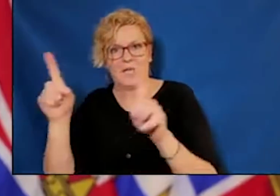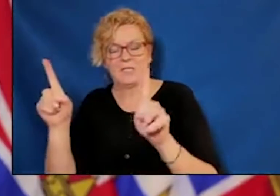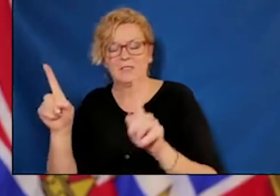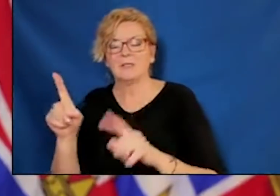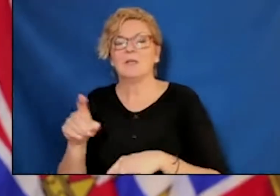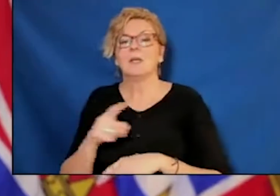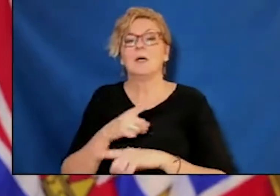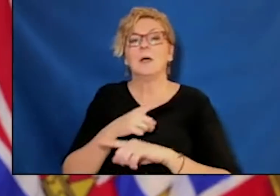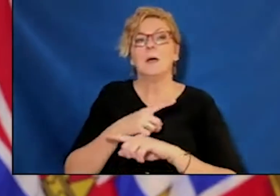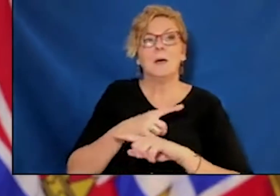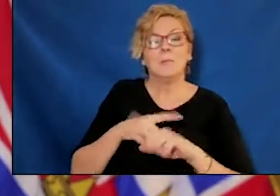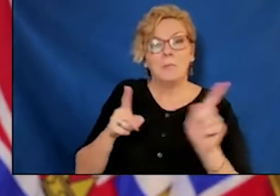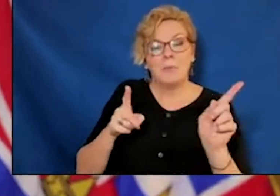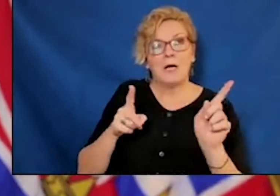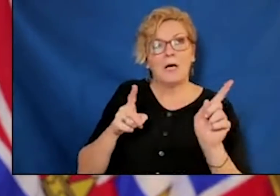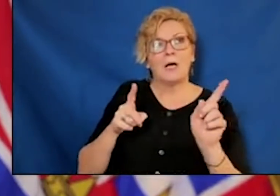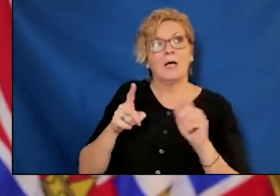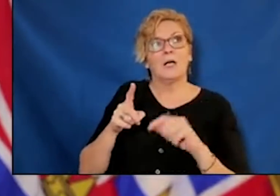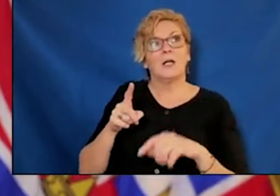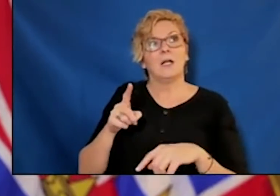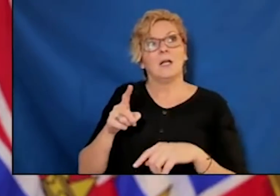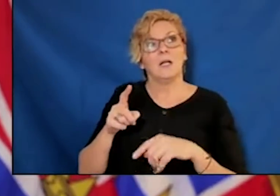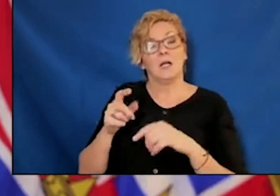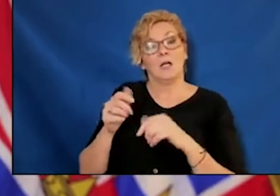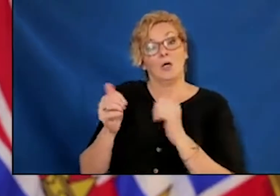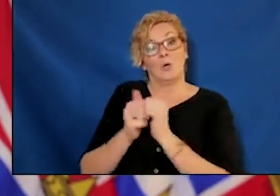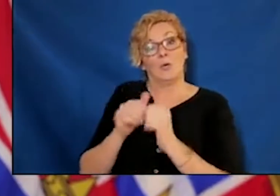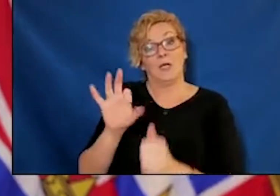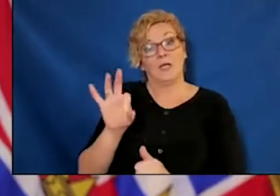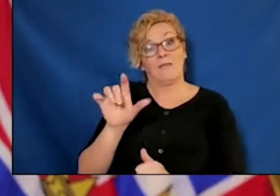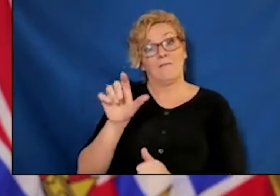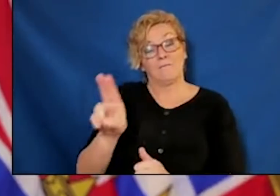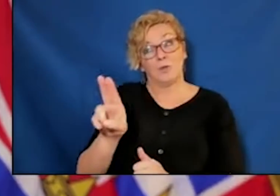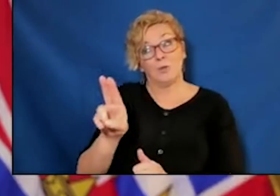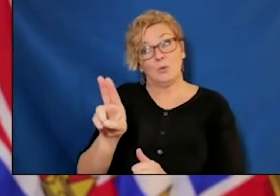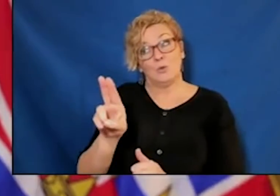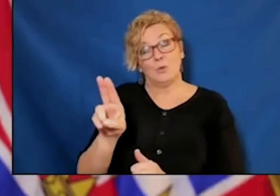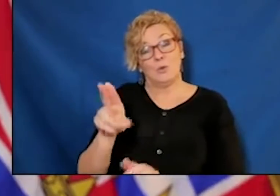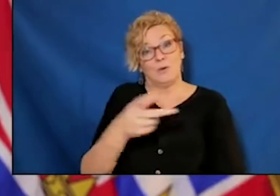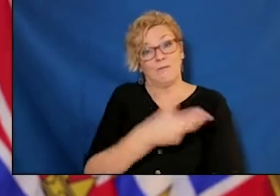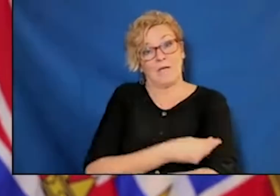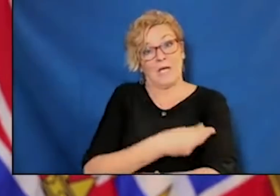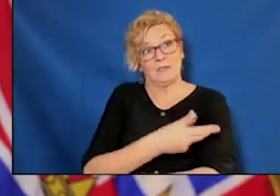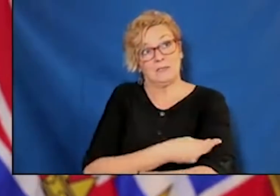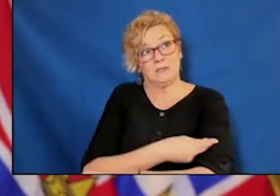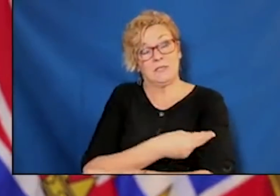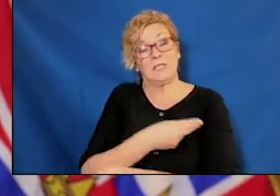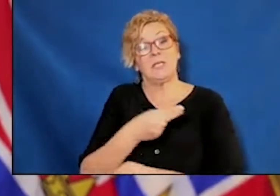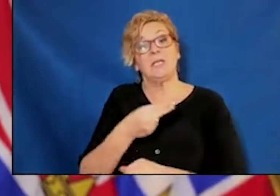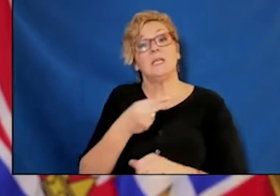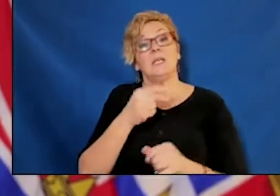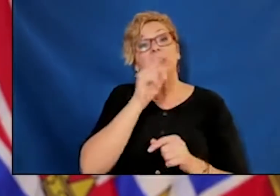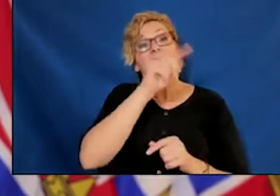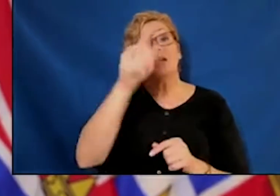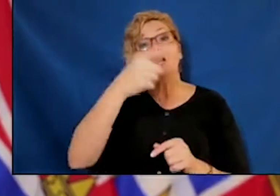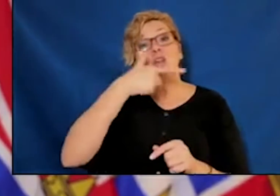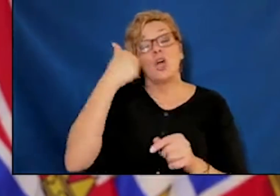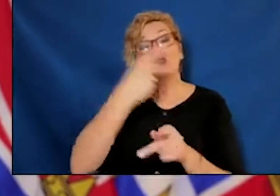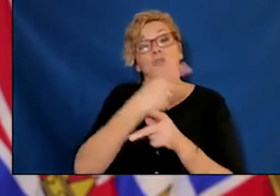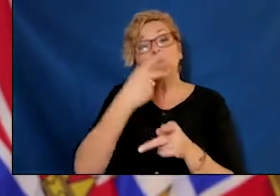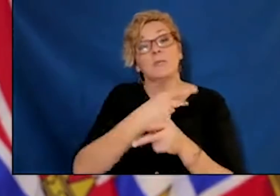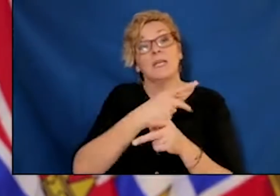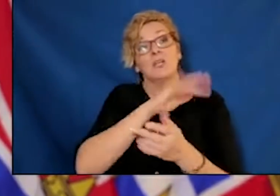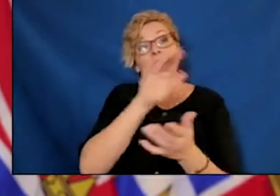immunization rates up to 80%, and that has a protective effect, particularly in long-term care homes.